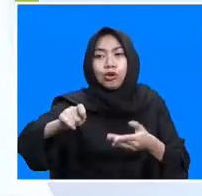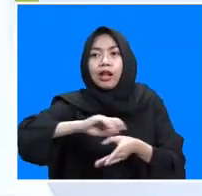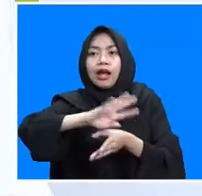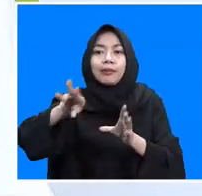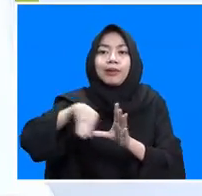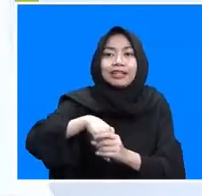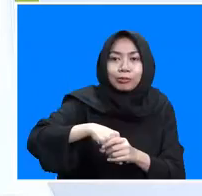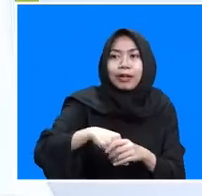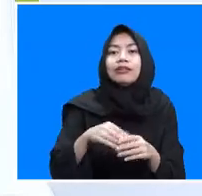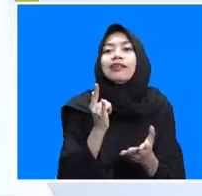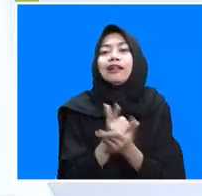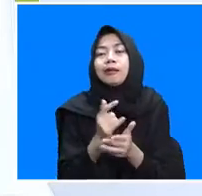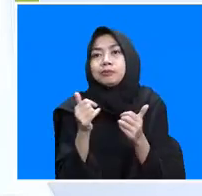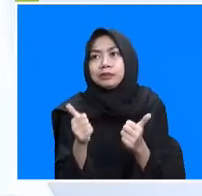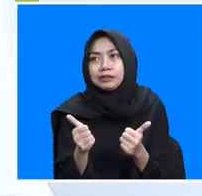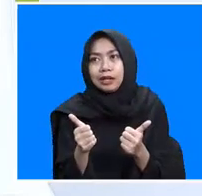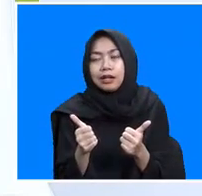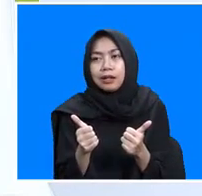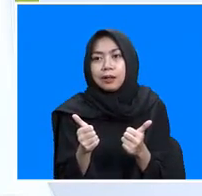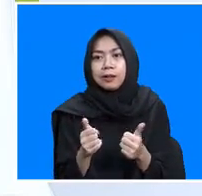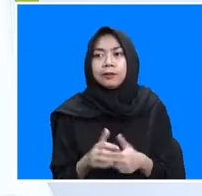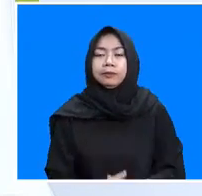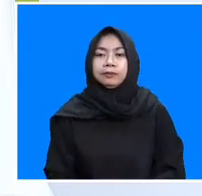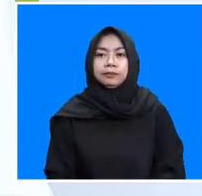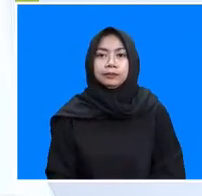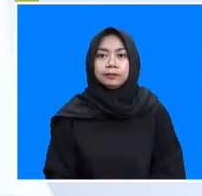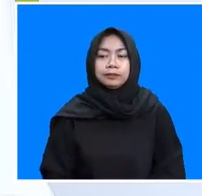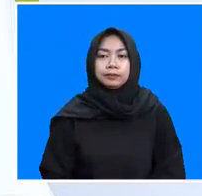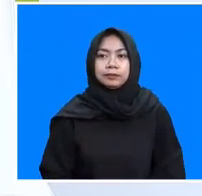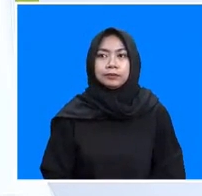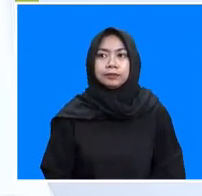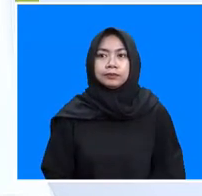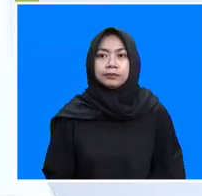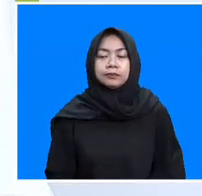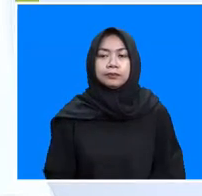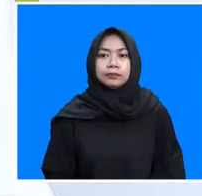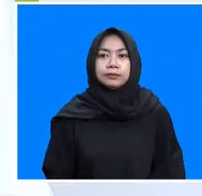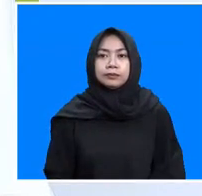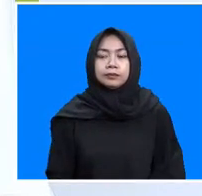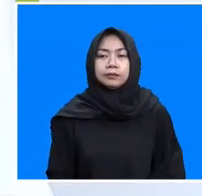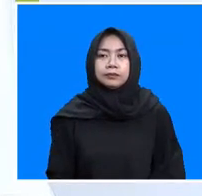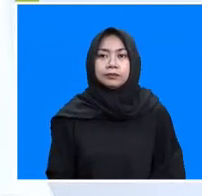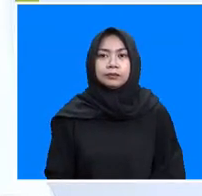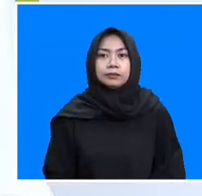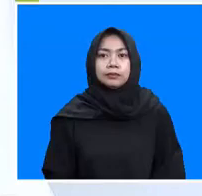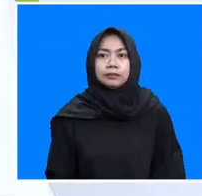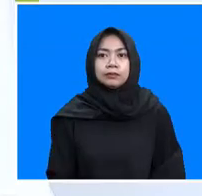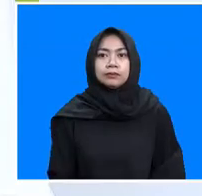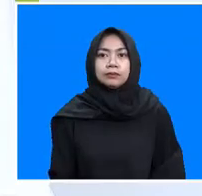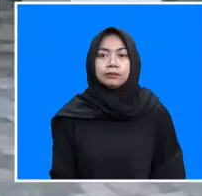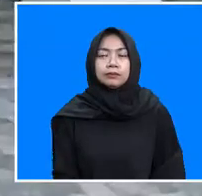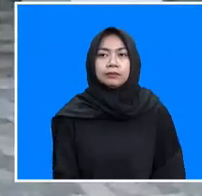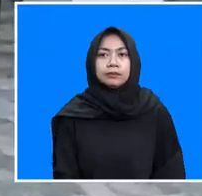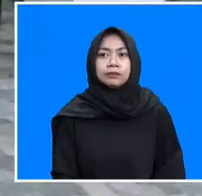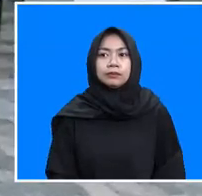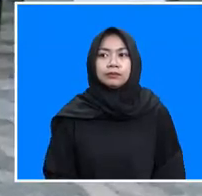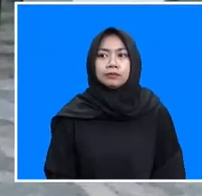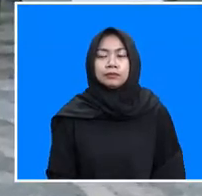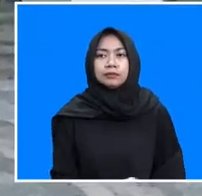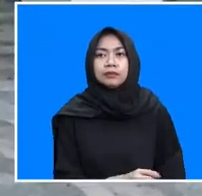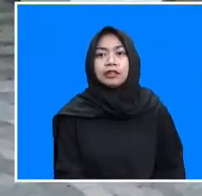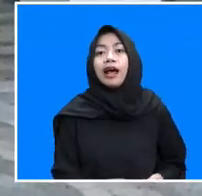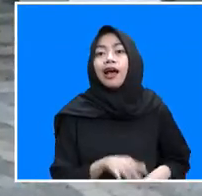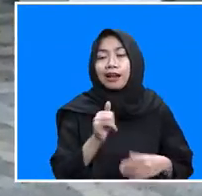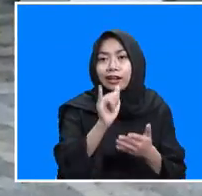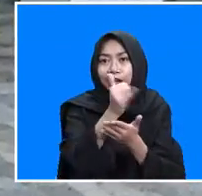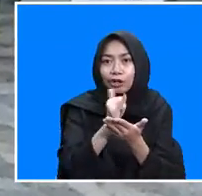and education as their peers. There was a recent review of these standards in 2020, and the review